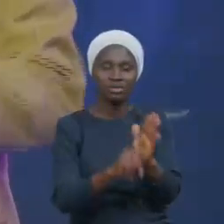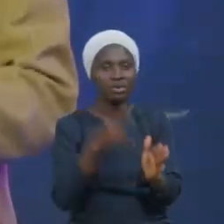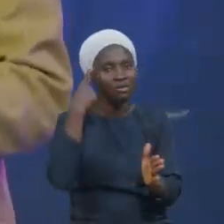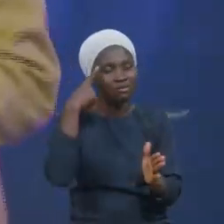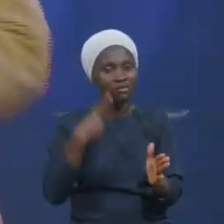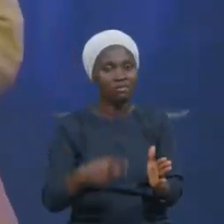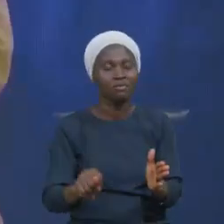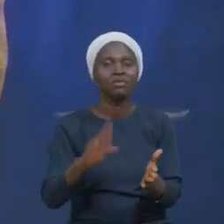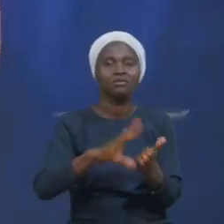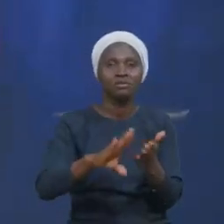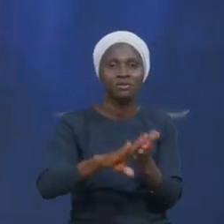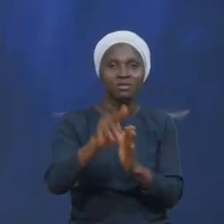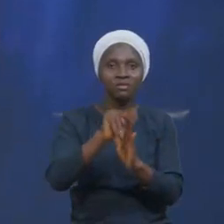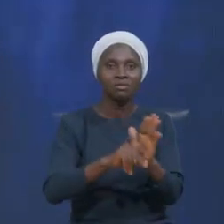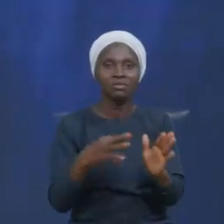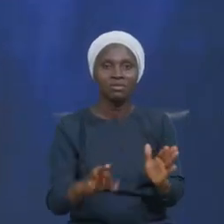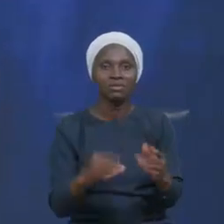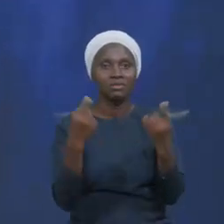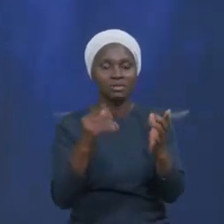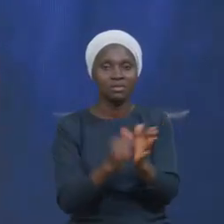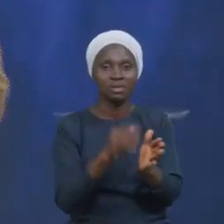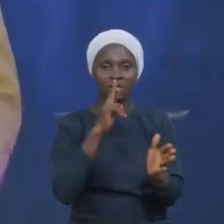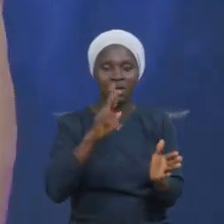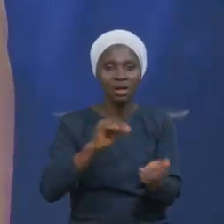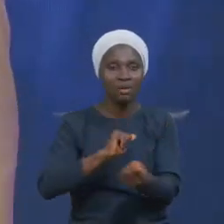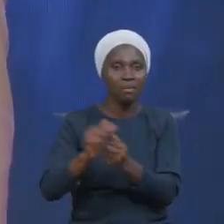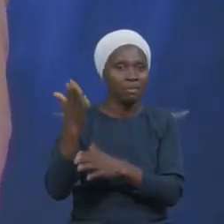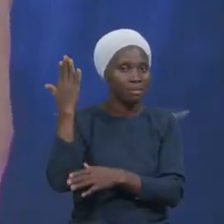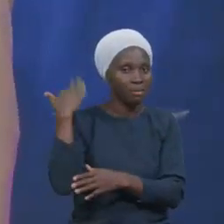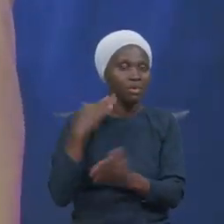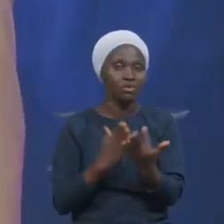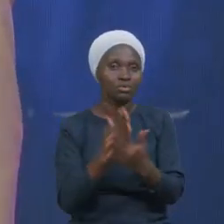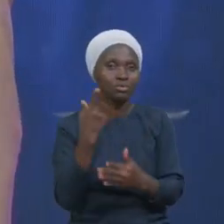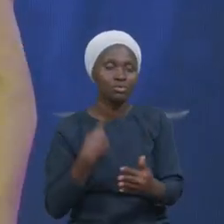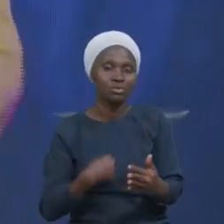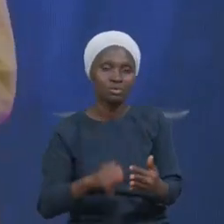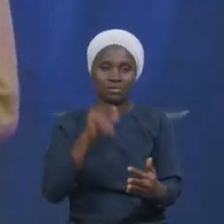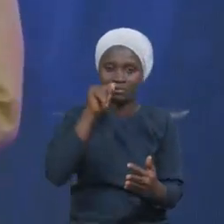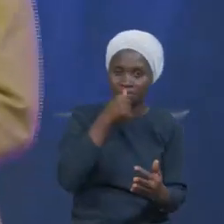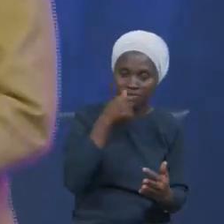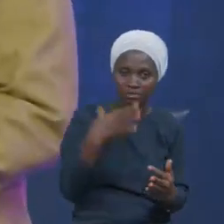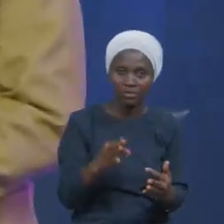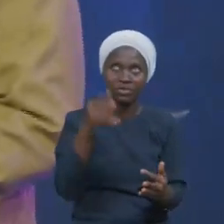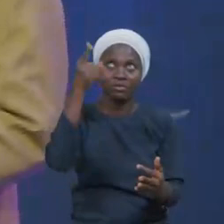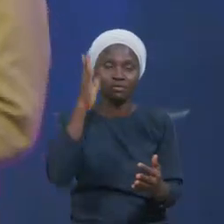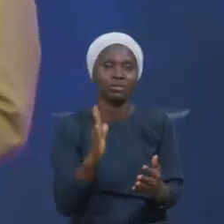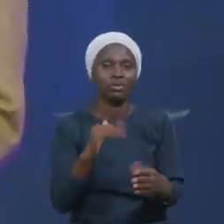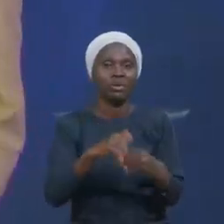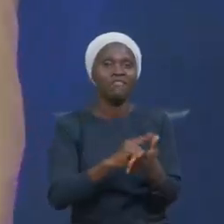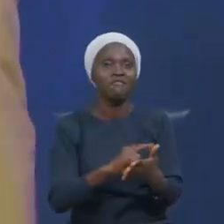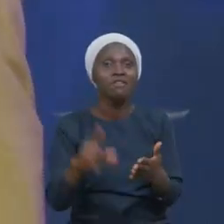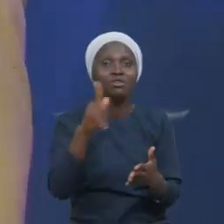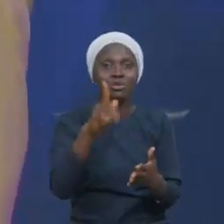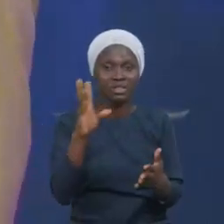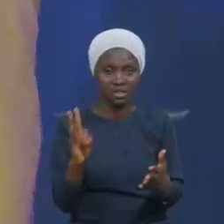remission of sins that are passed through the forbearance of God. Then in verse 26,